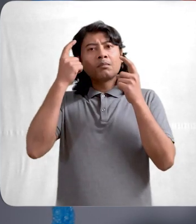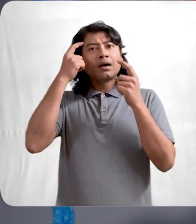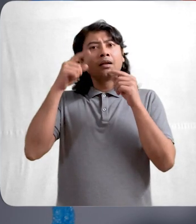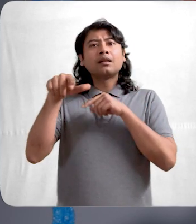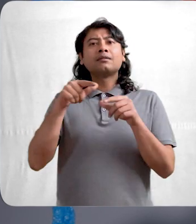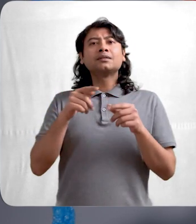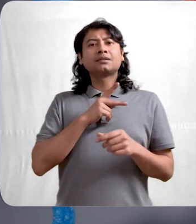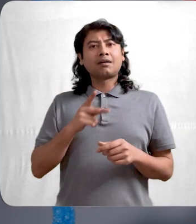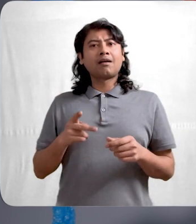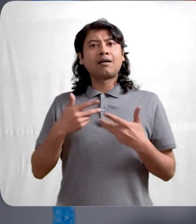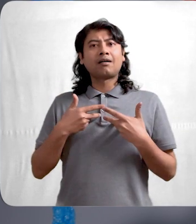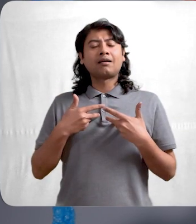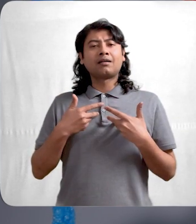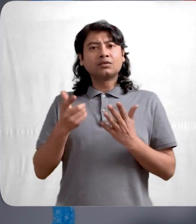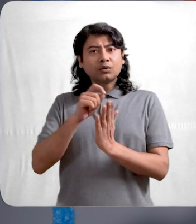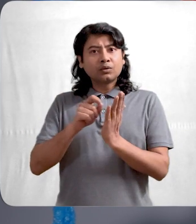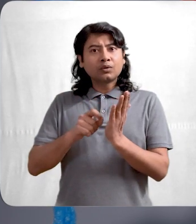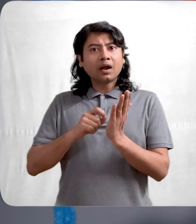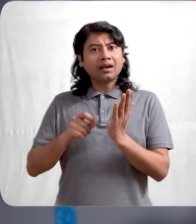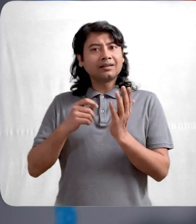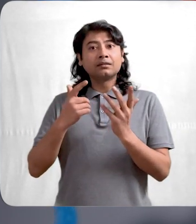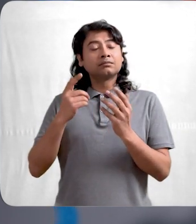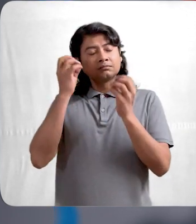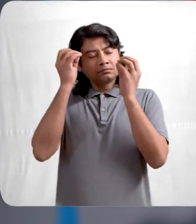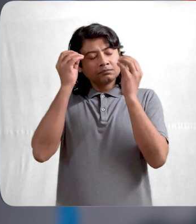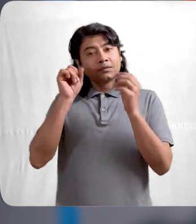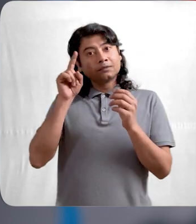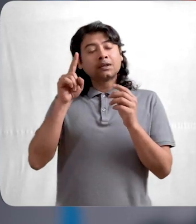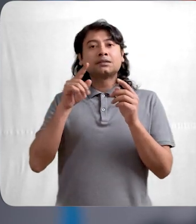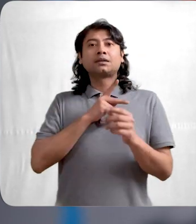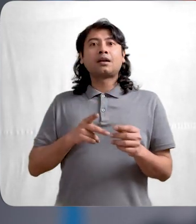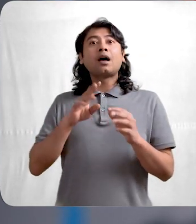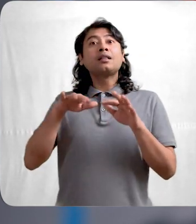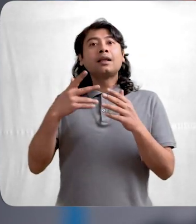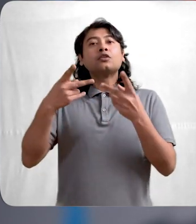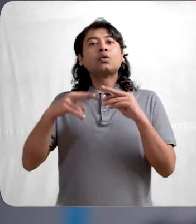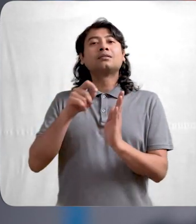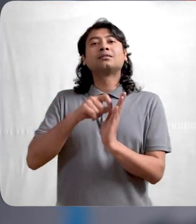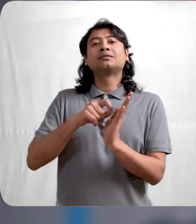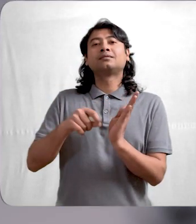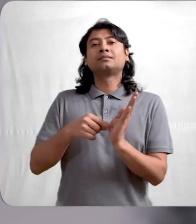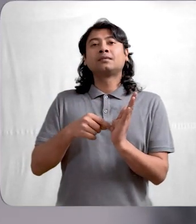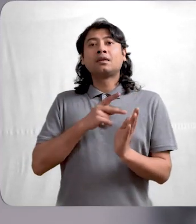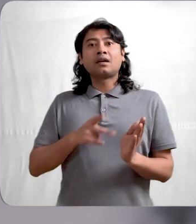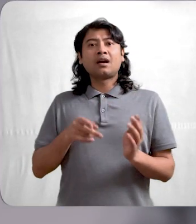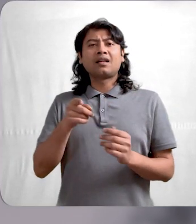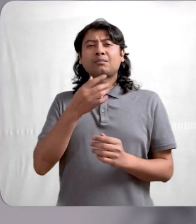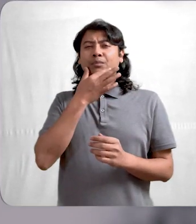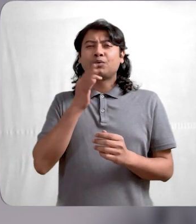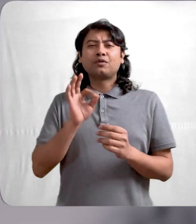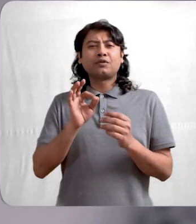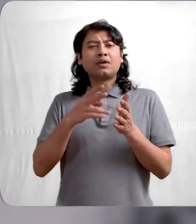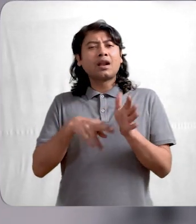in English, initial thoughts have to come in Kannada and then it gets translated. And the Kannada alphabet form has a